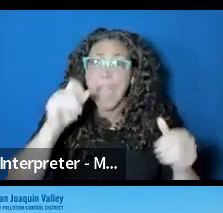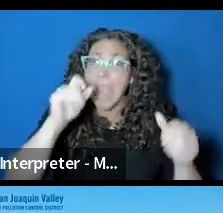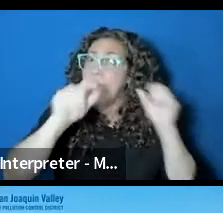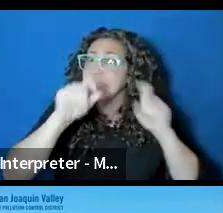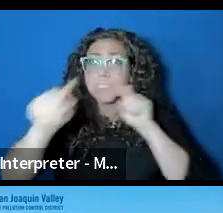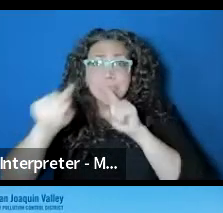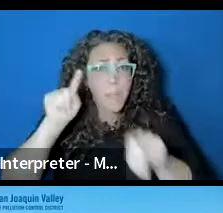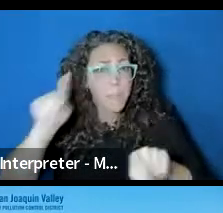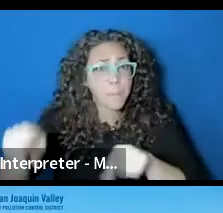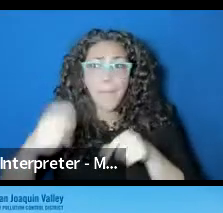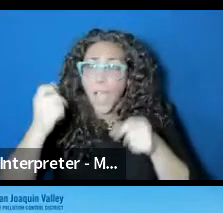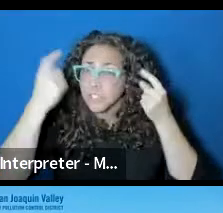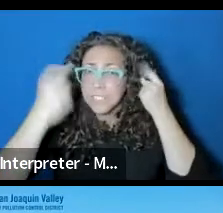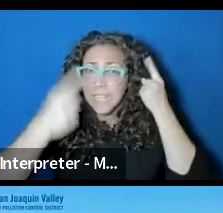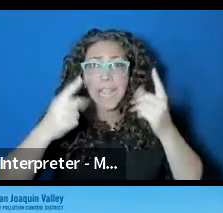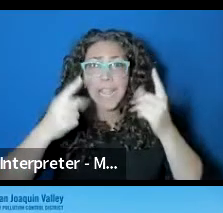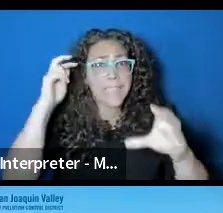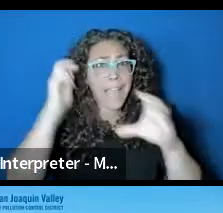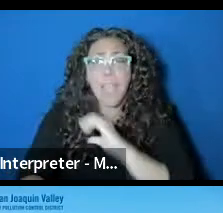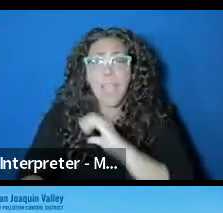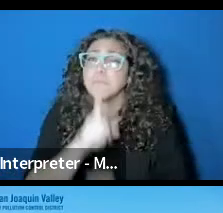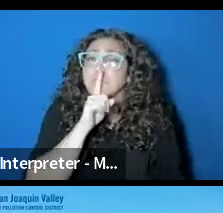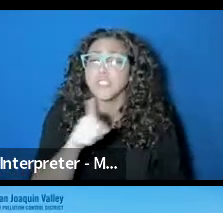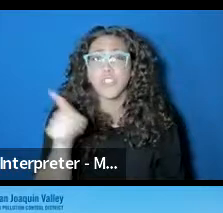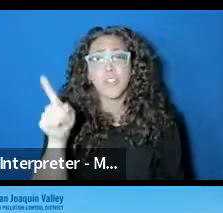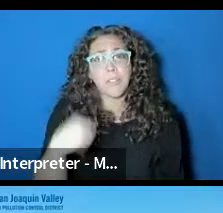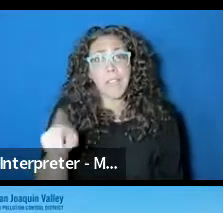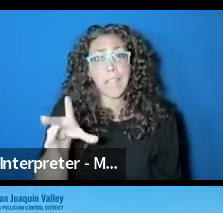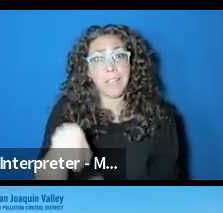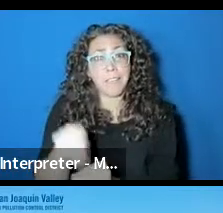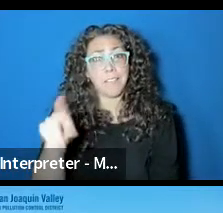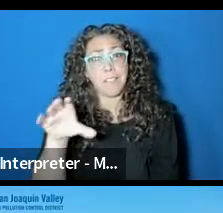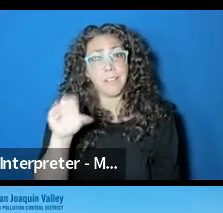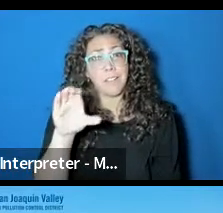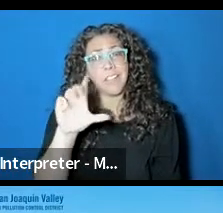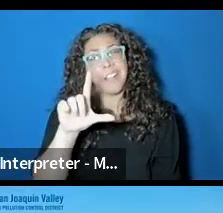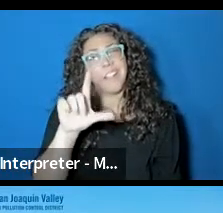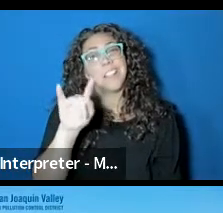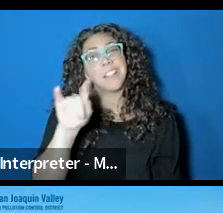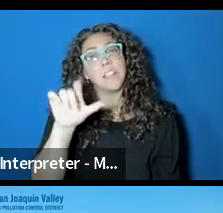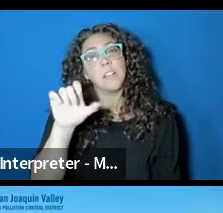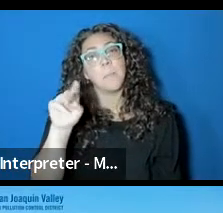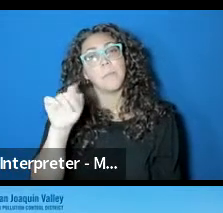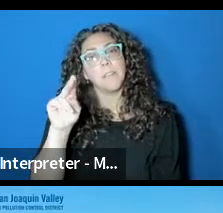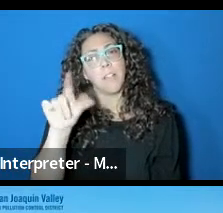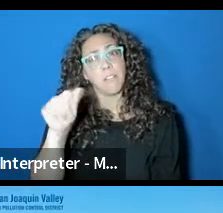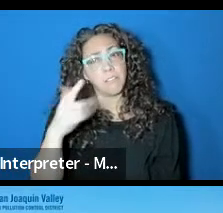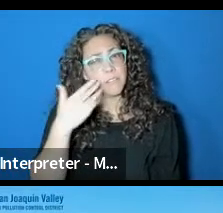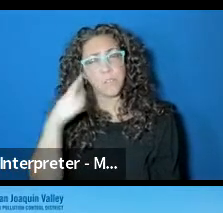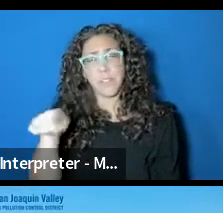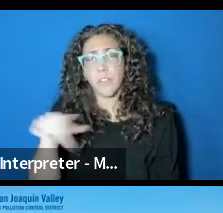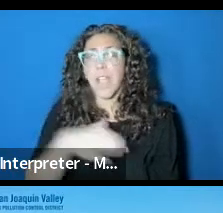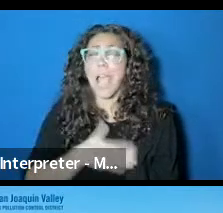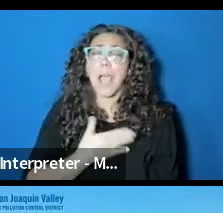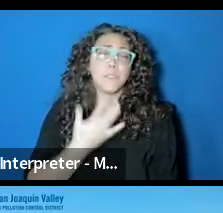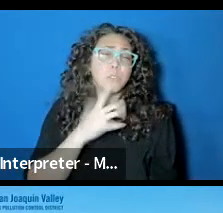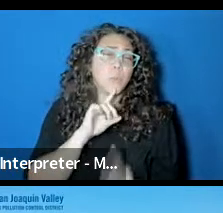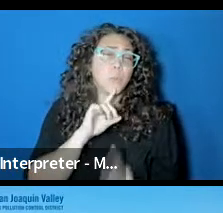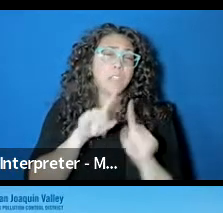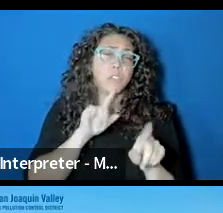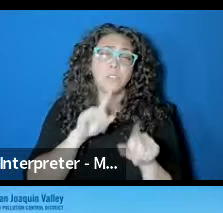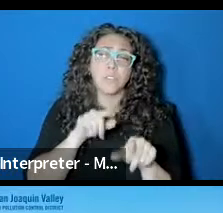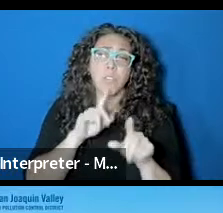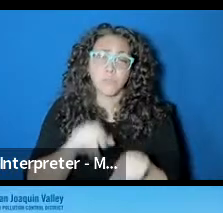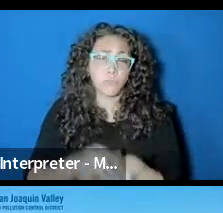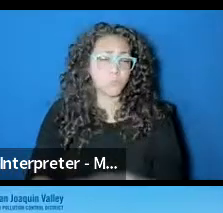sure these guys at Little Manila will be happy to answer any questions that you have in the